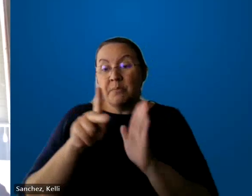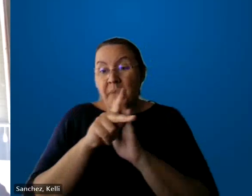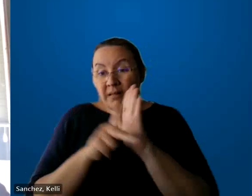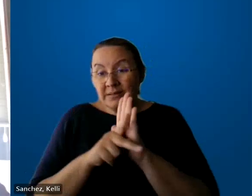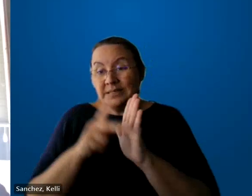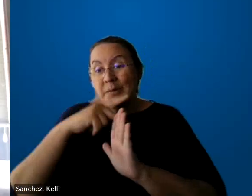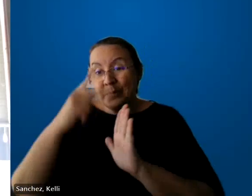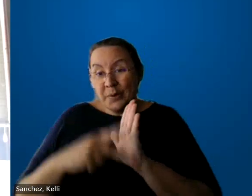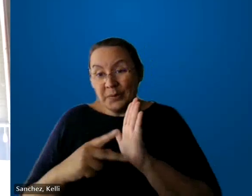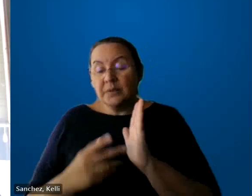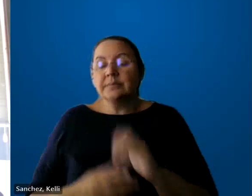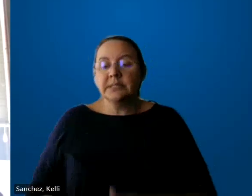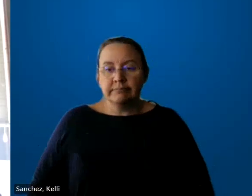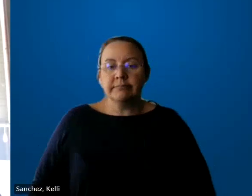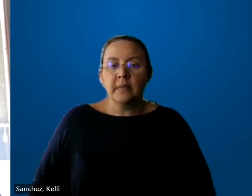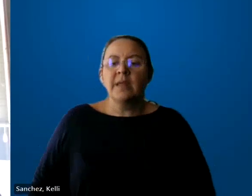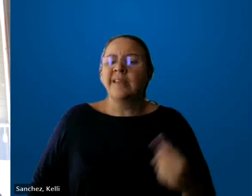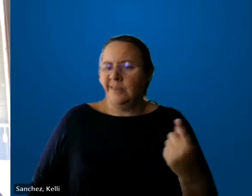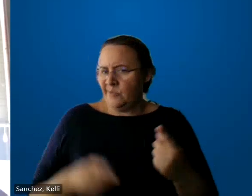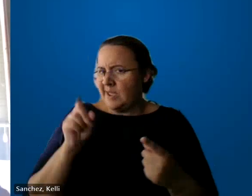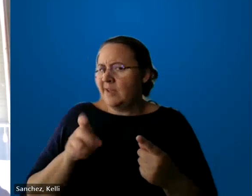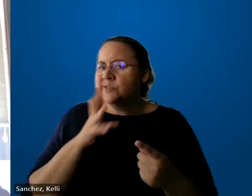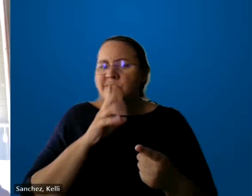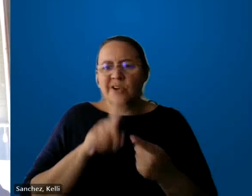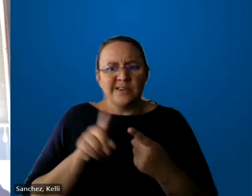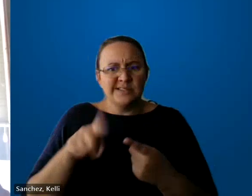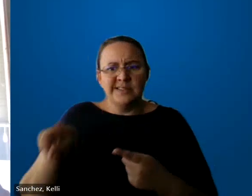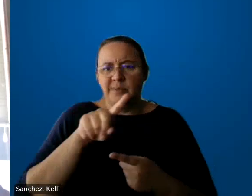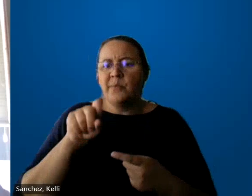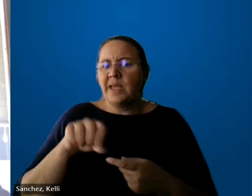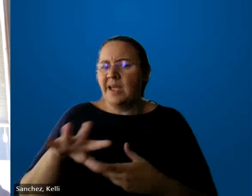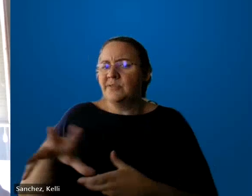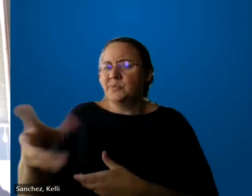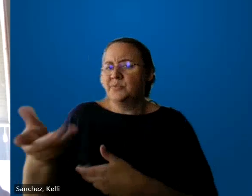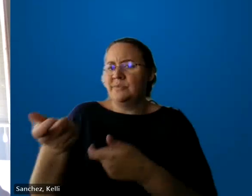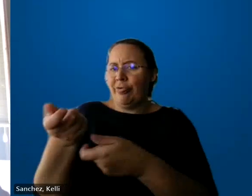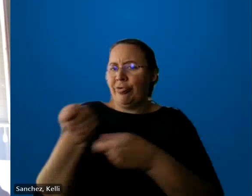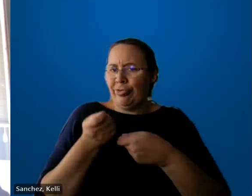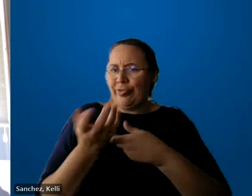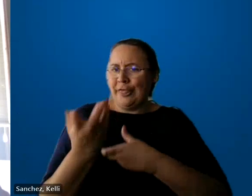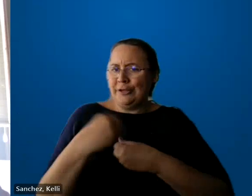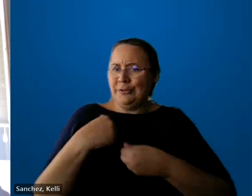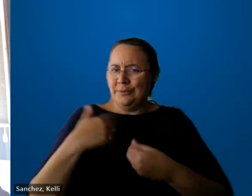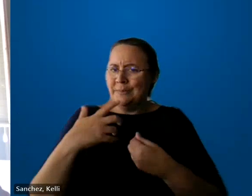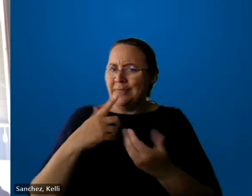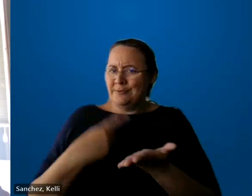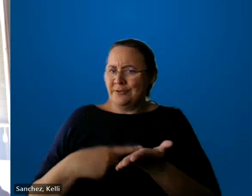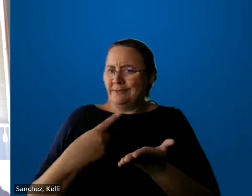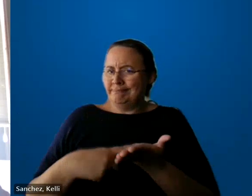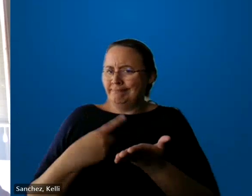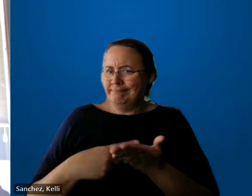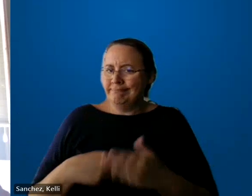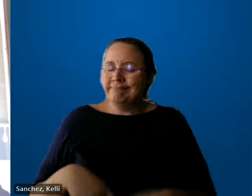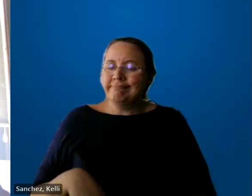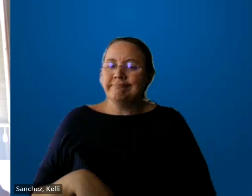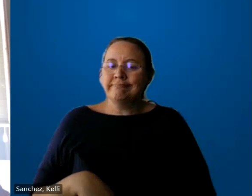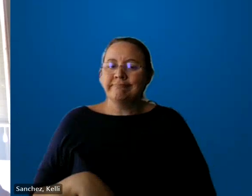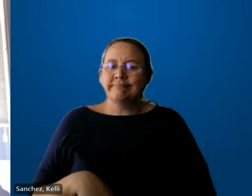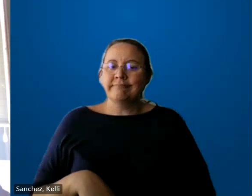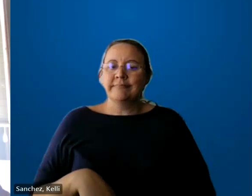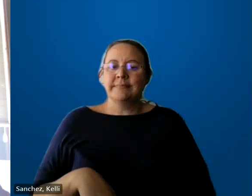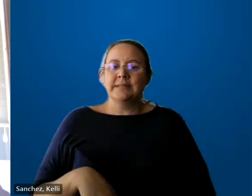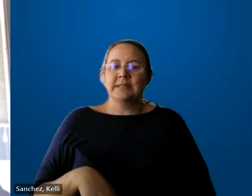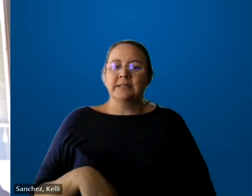We have to talk to them, and we have to Yeah. include them in those spaces. Um, I feel like this is something organizations